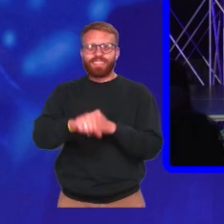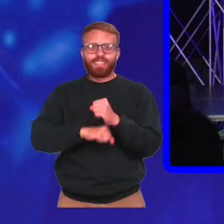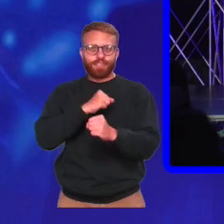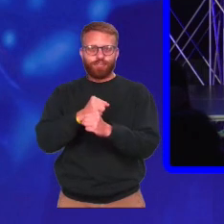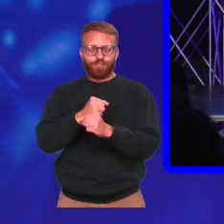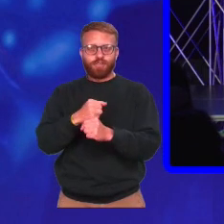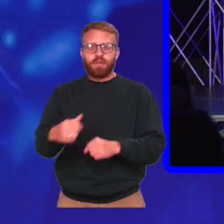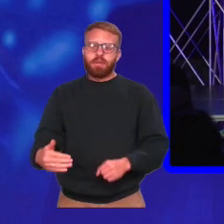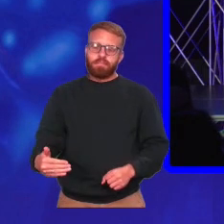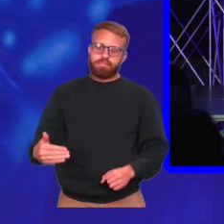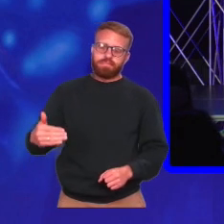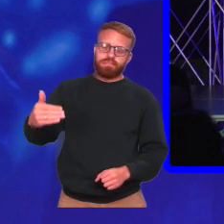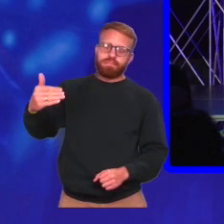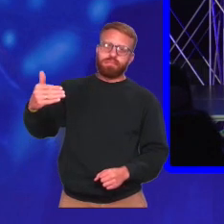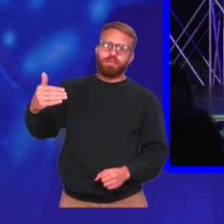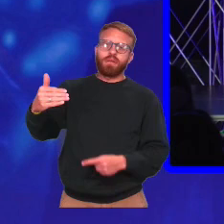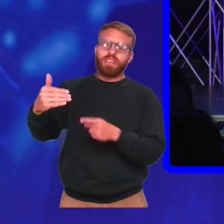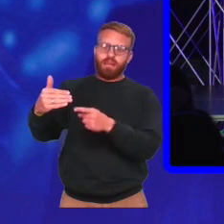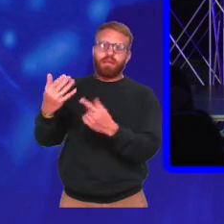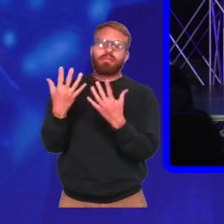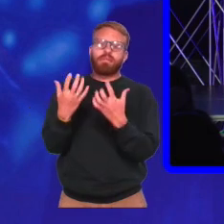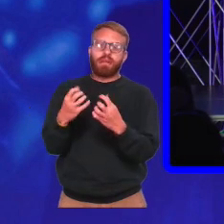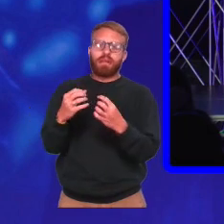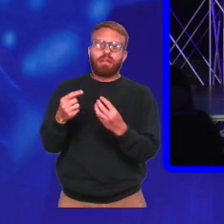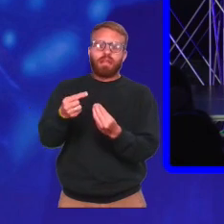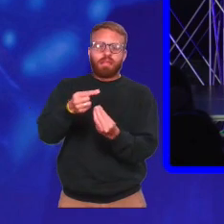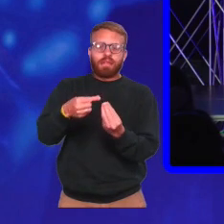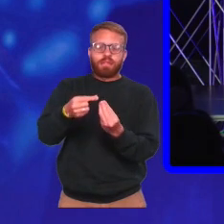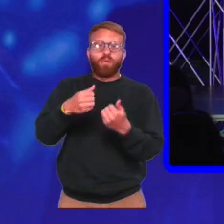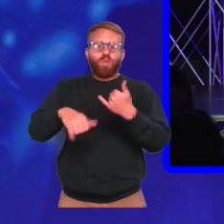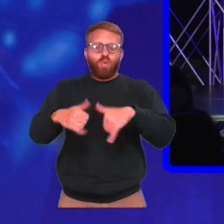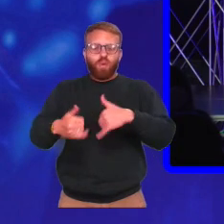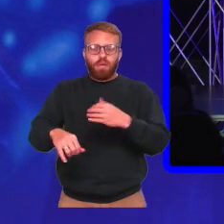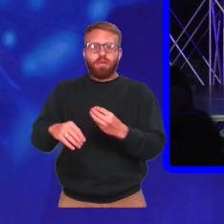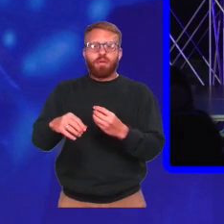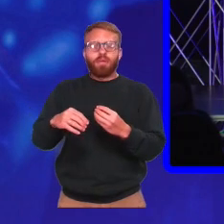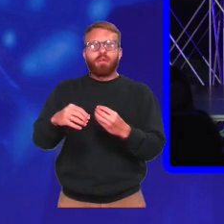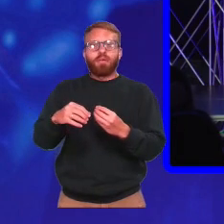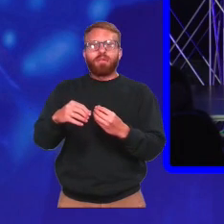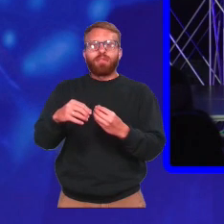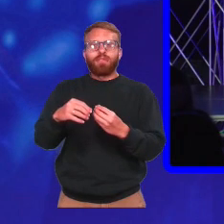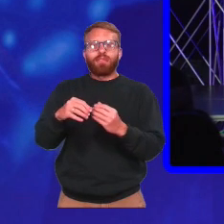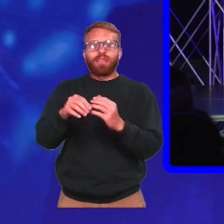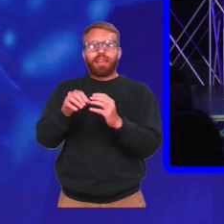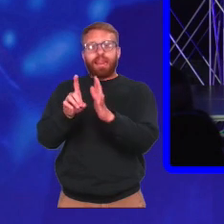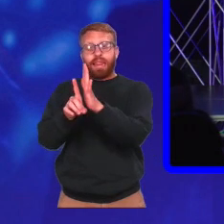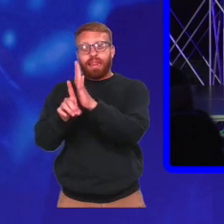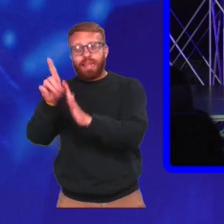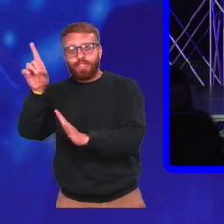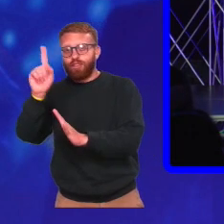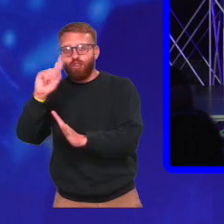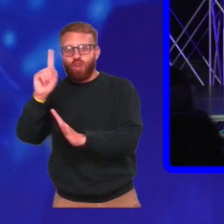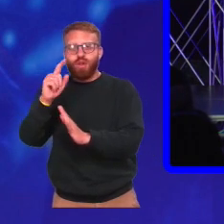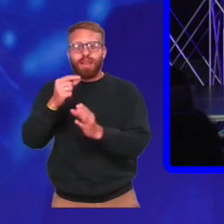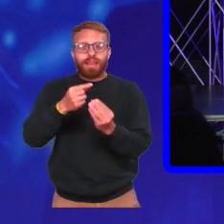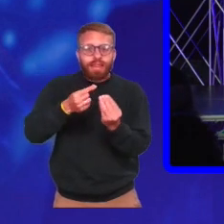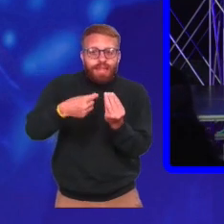designer, no developer, no art design, game designer. What do you advise for